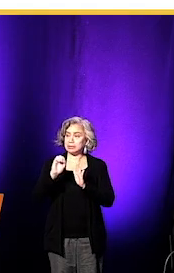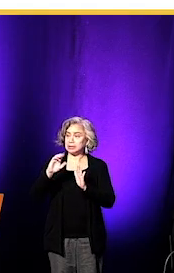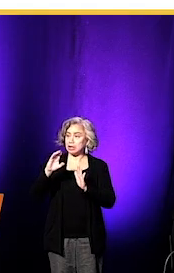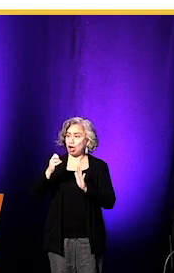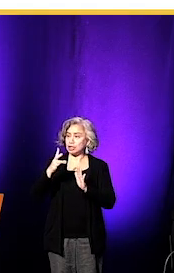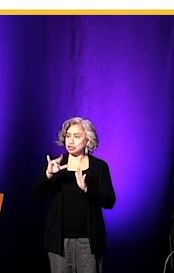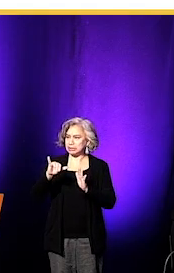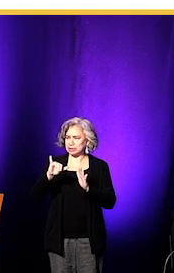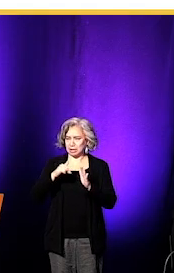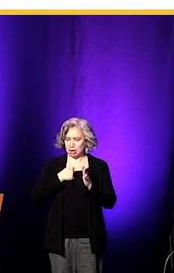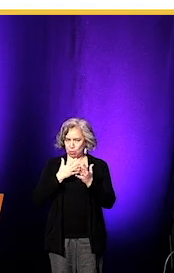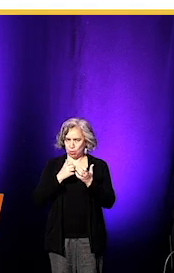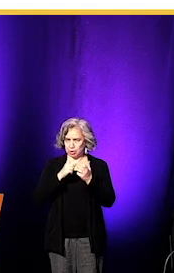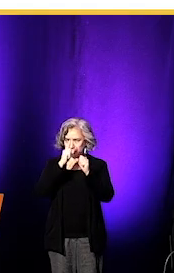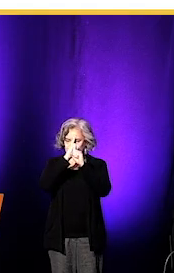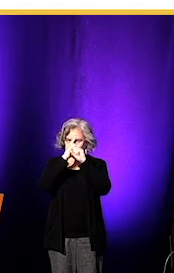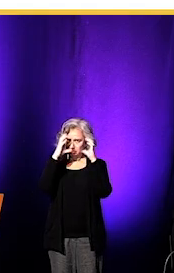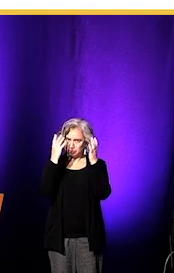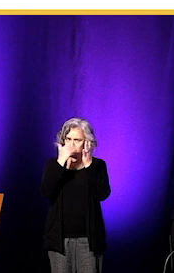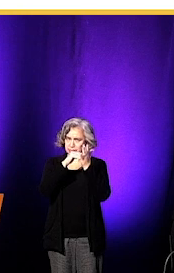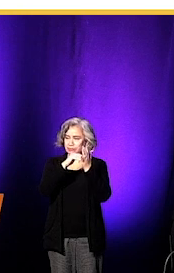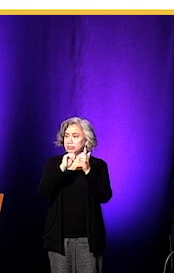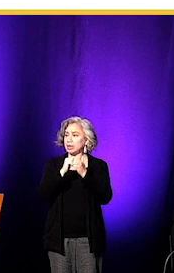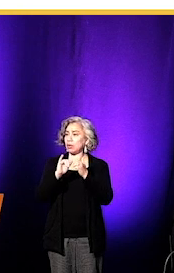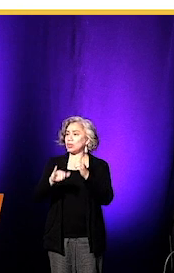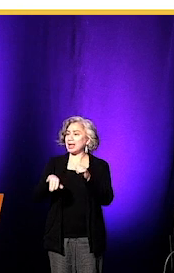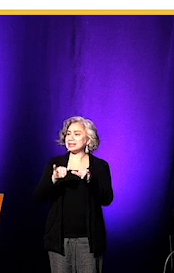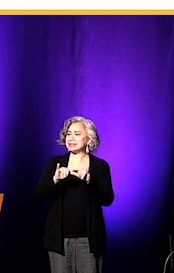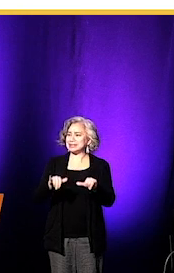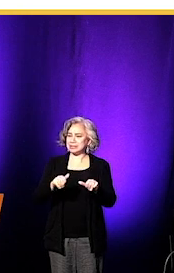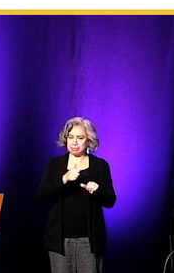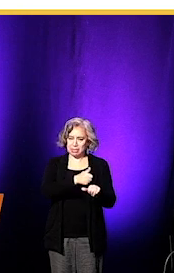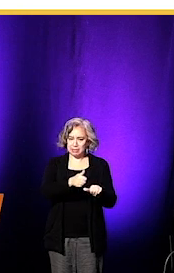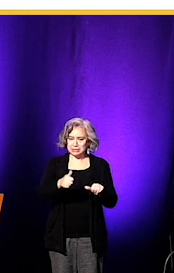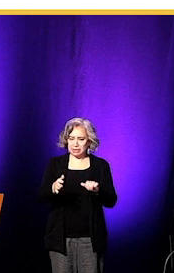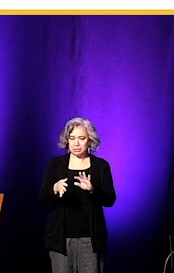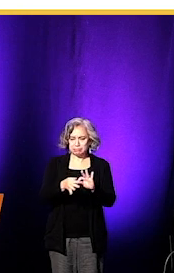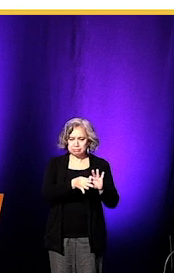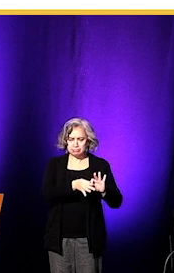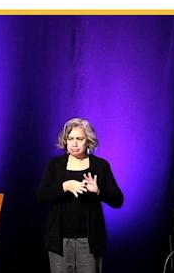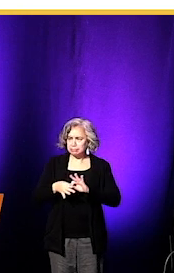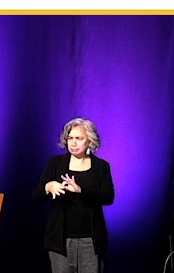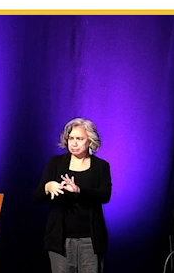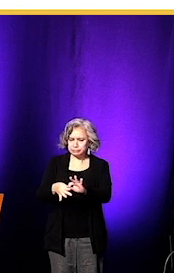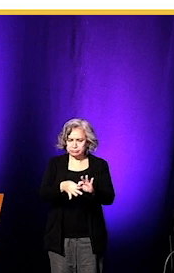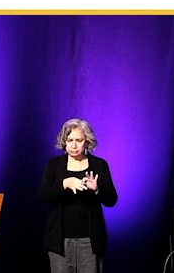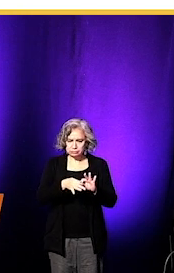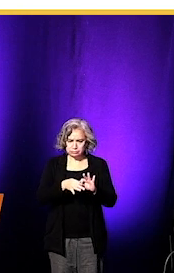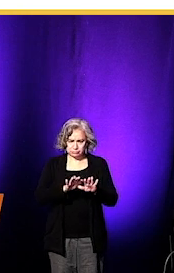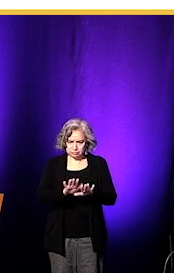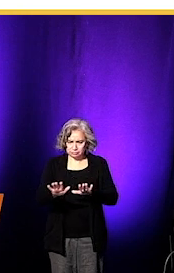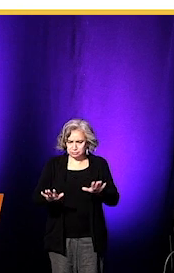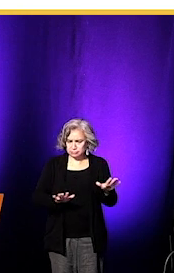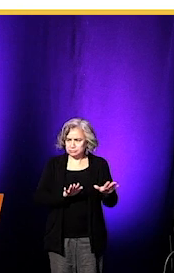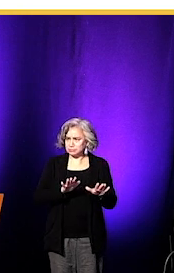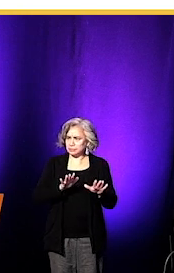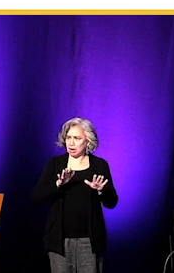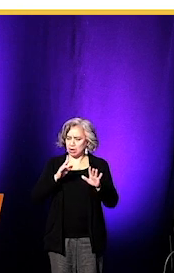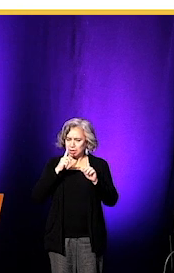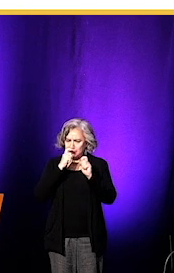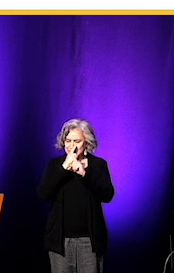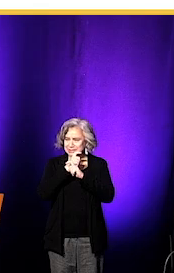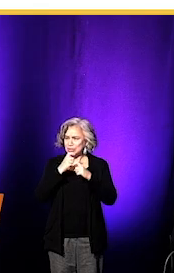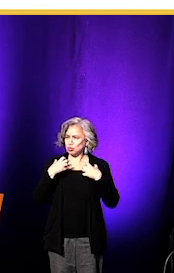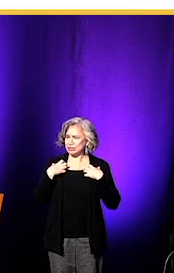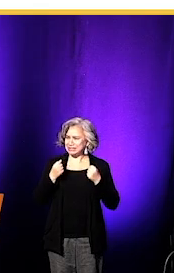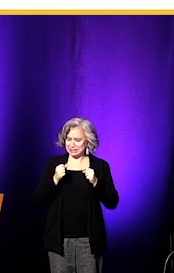how I might see these subsystems relationally, to understand their complexity, resilience, and sustainability.